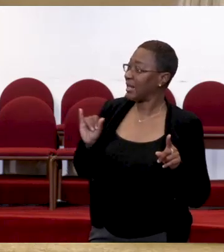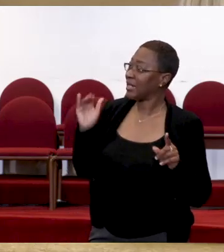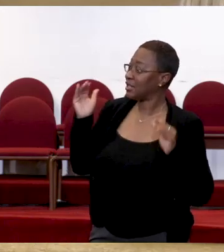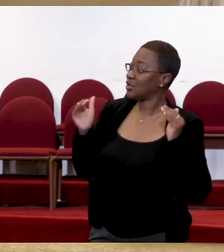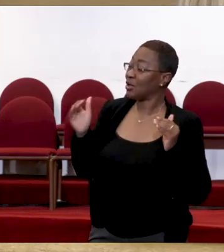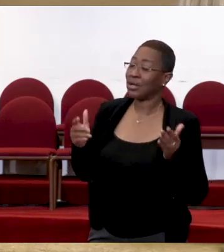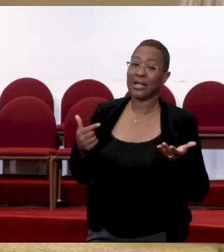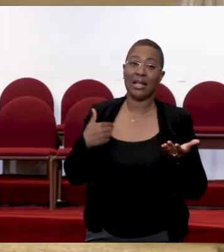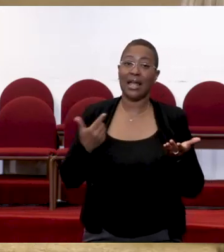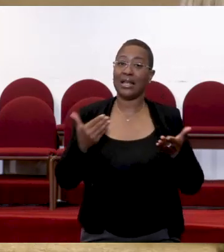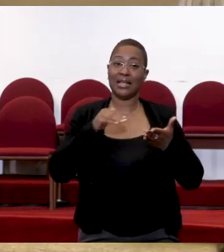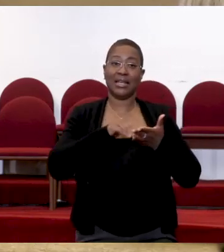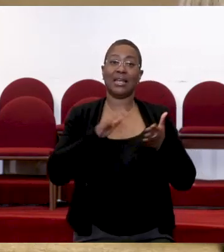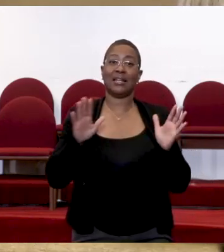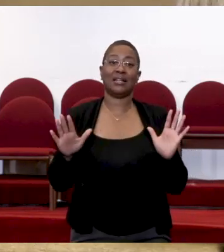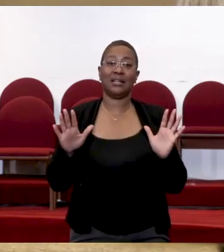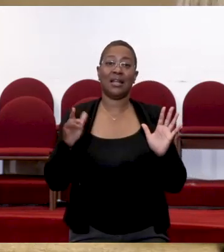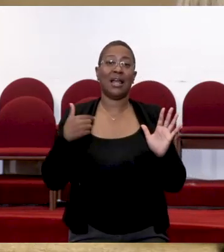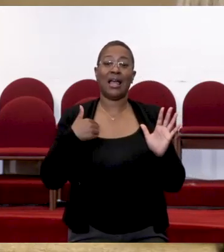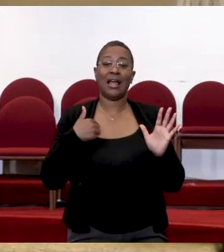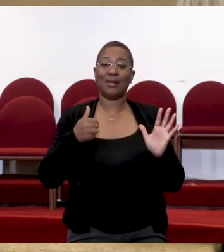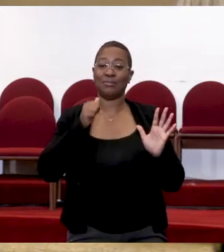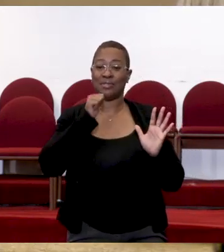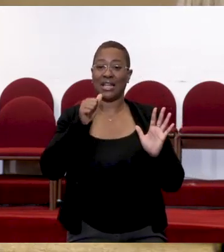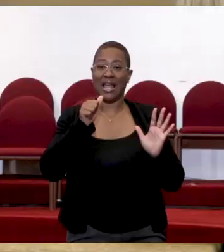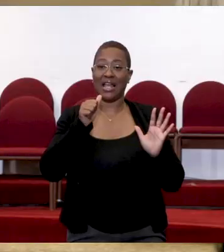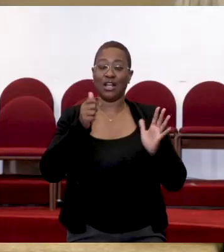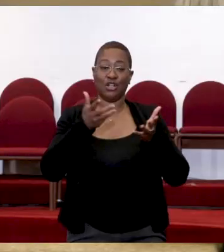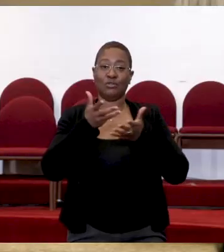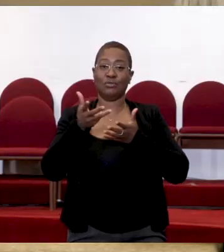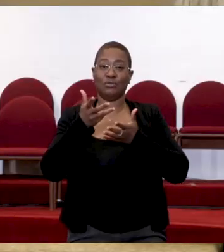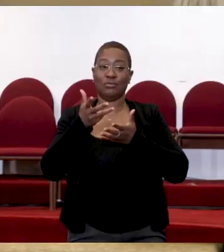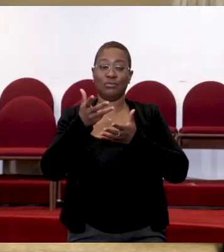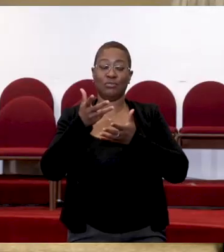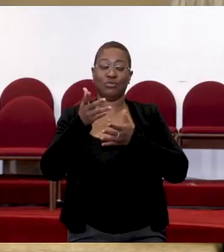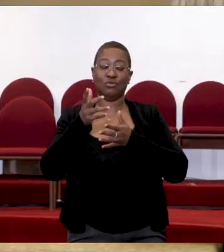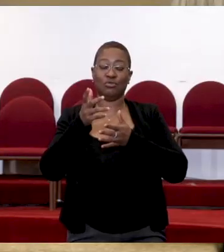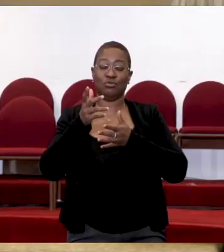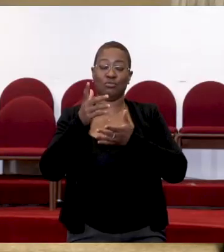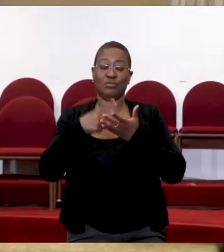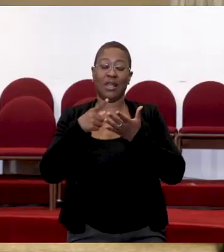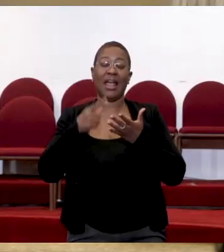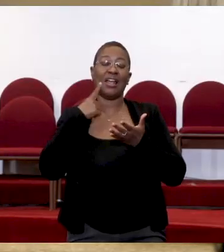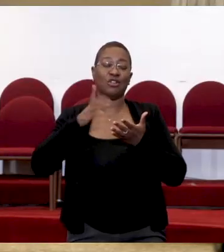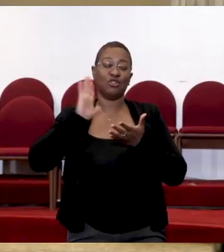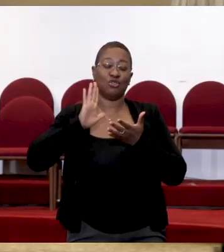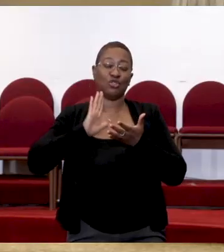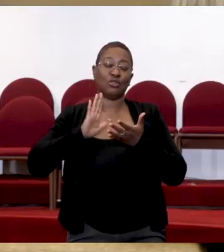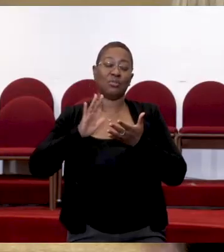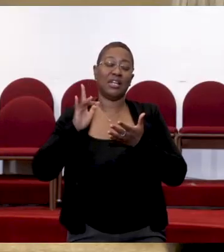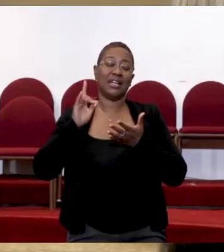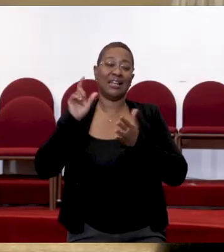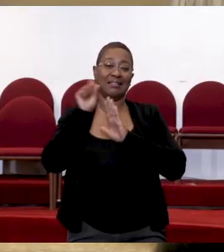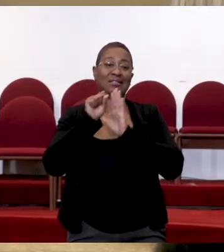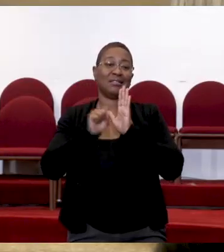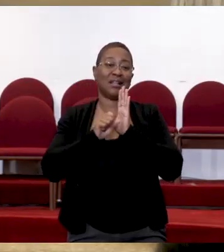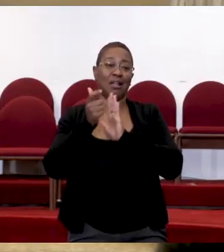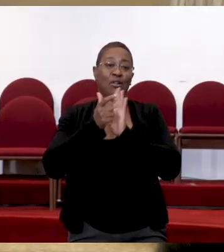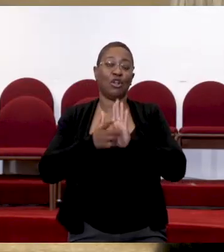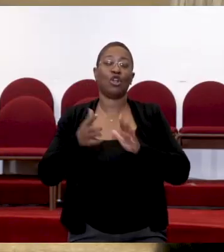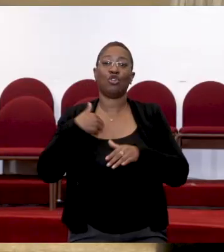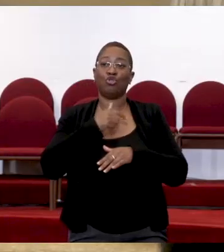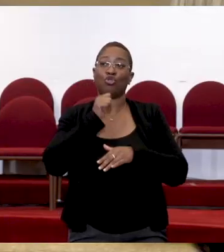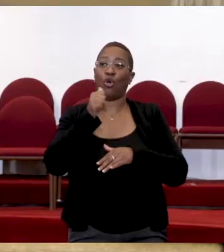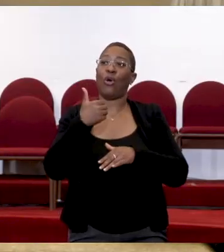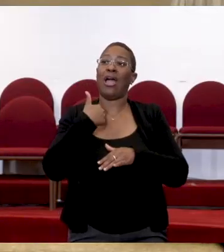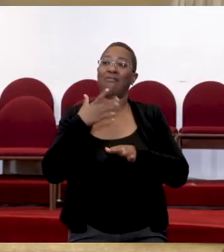Again, I'm not going to guess on an interaction. I used to be the prosecutor. I always learned that you don't reach a judgment till you